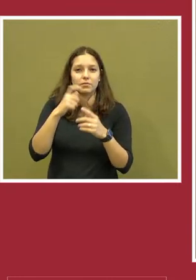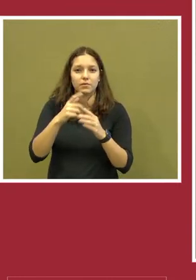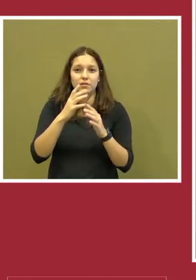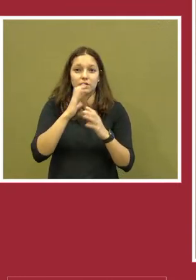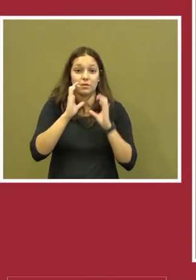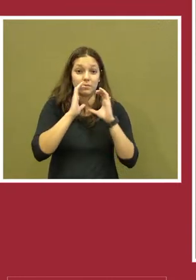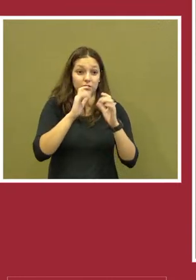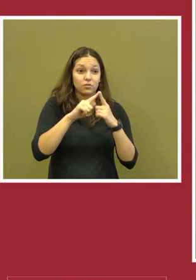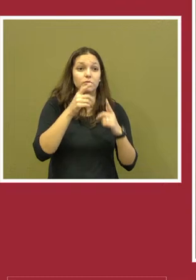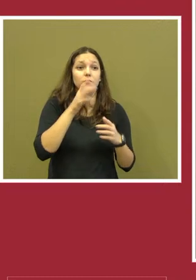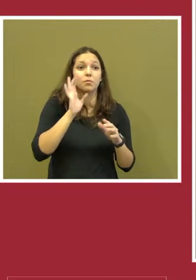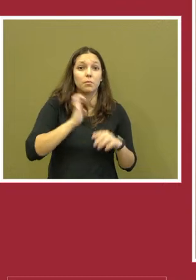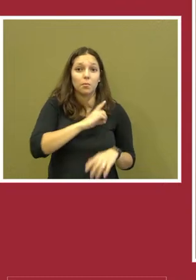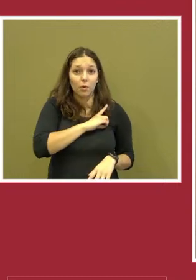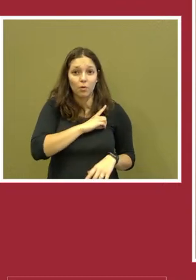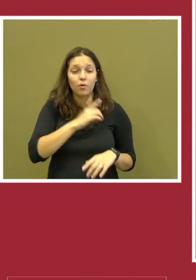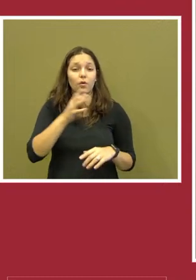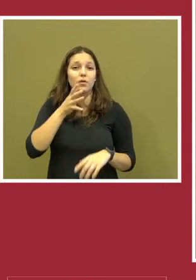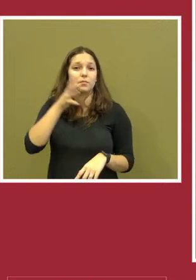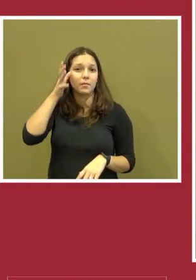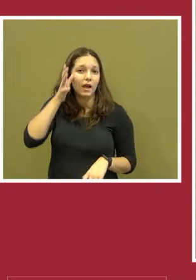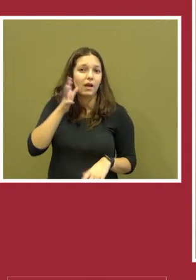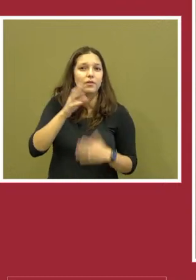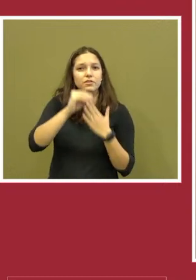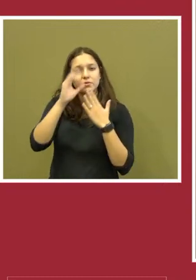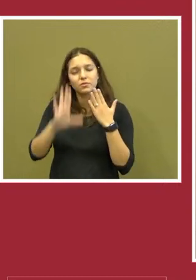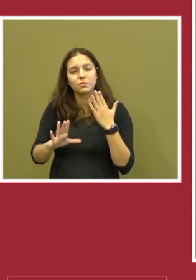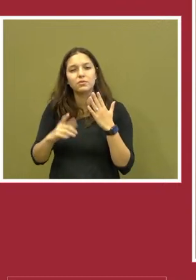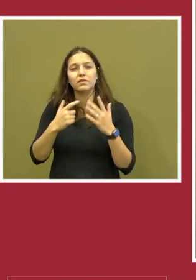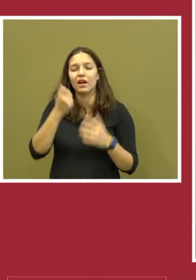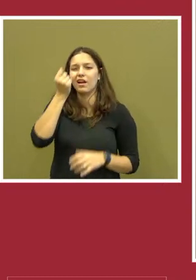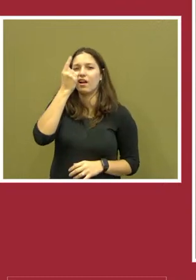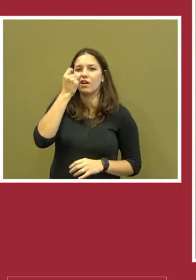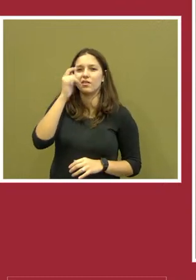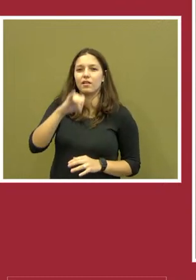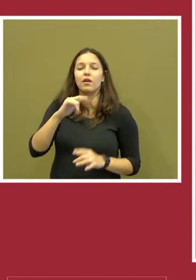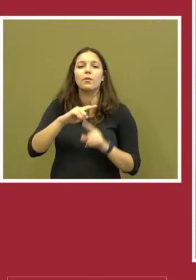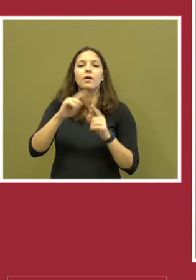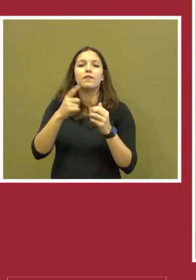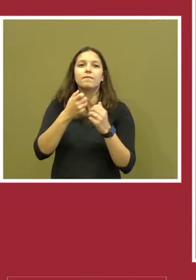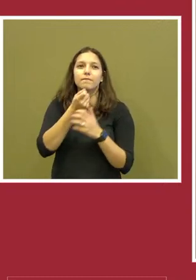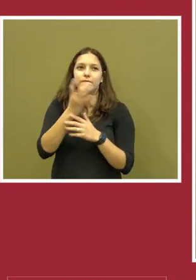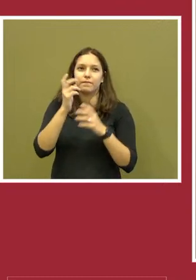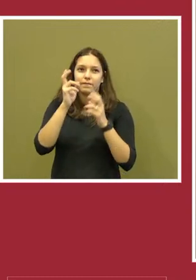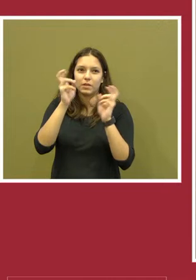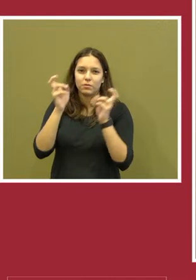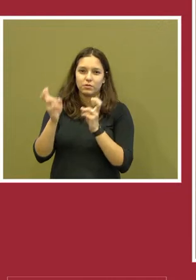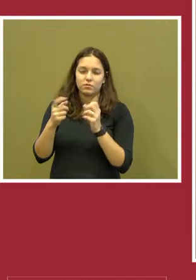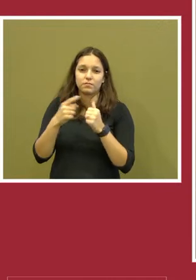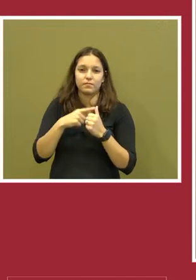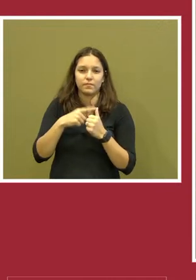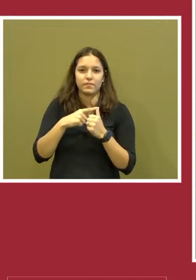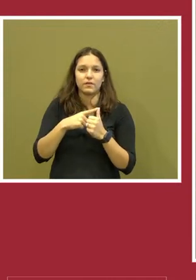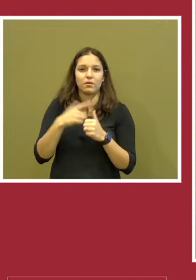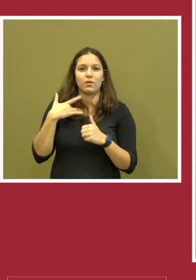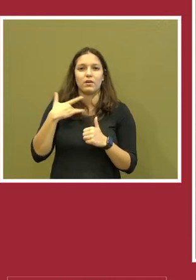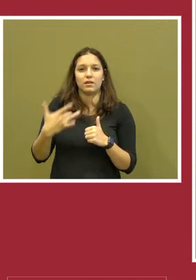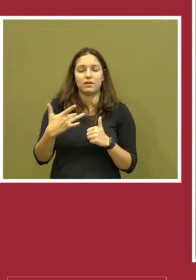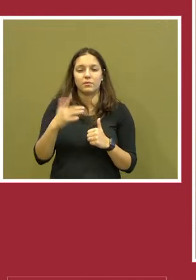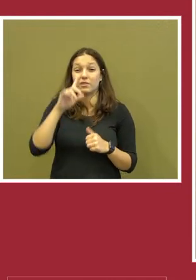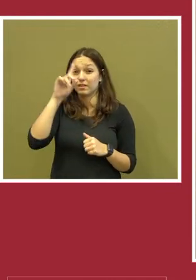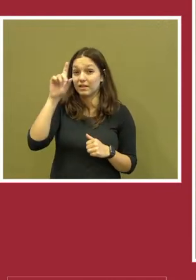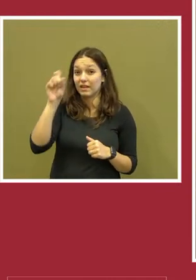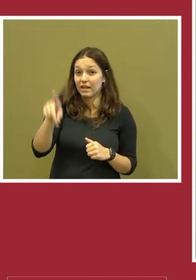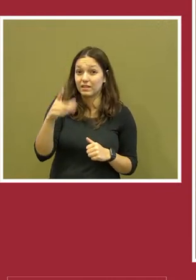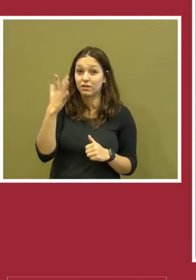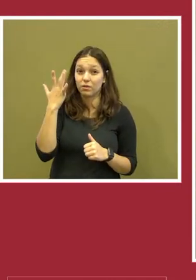to the board or to parents or to students, and I understand the logic, but there are a few issues. One, we're usually asking because